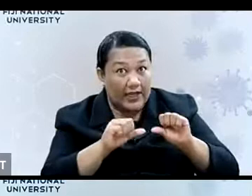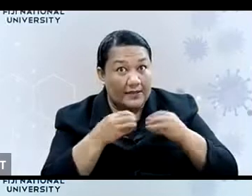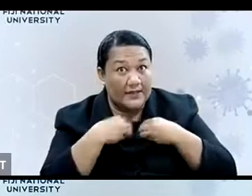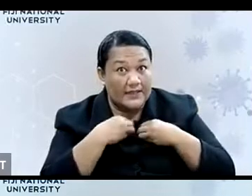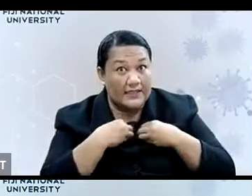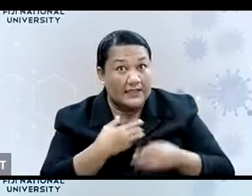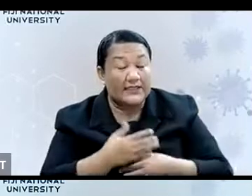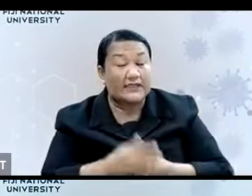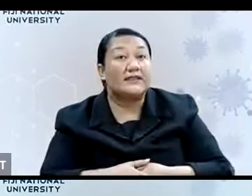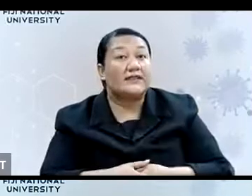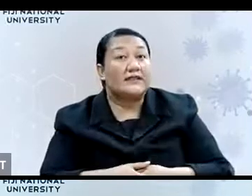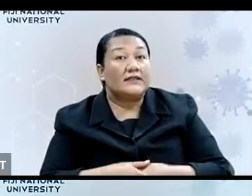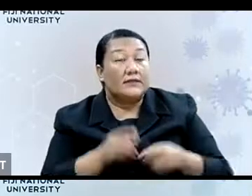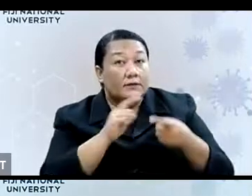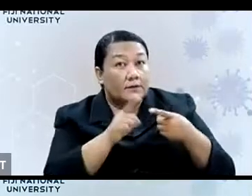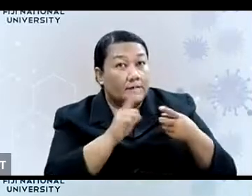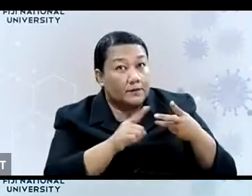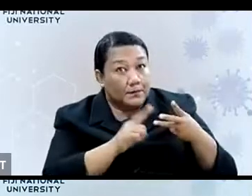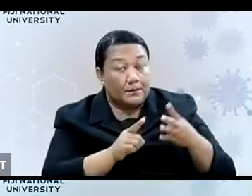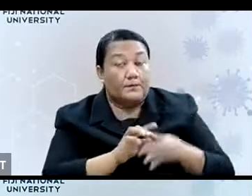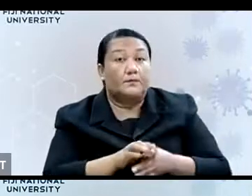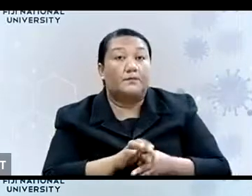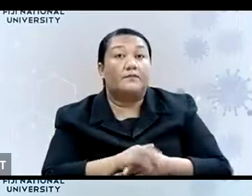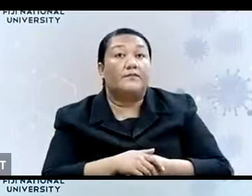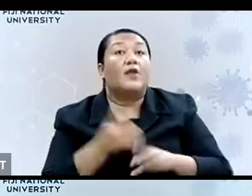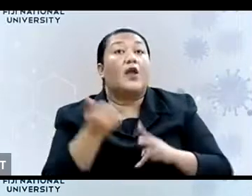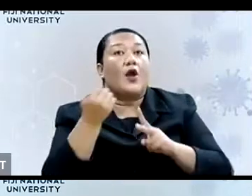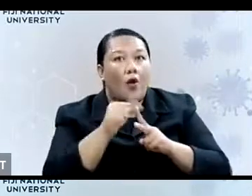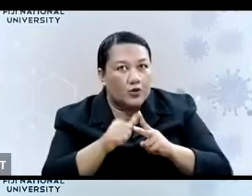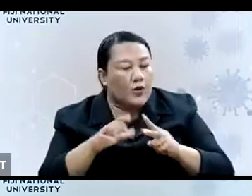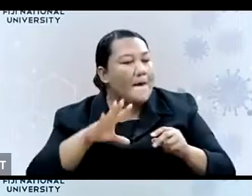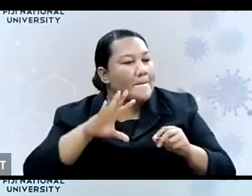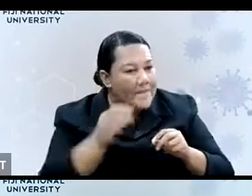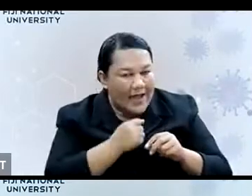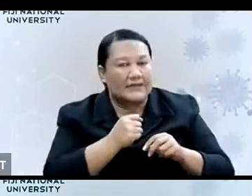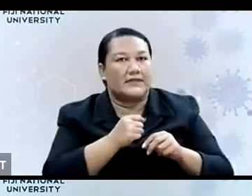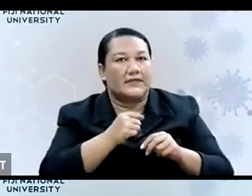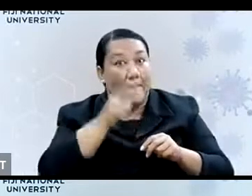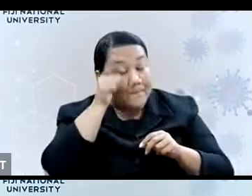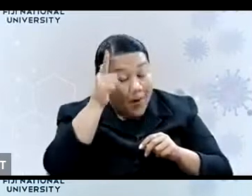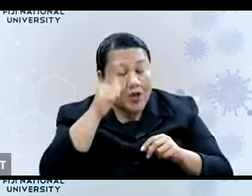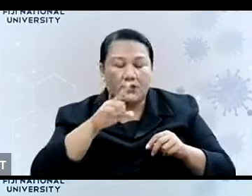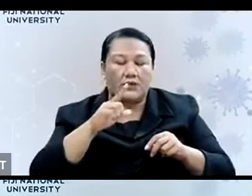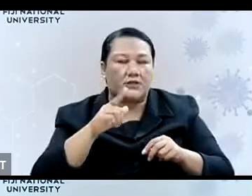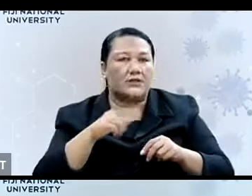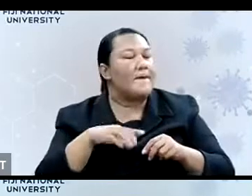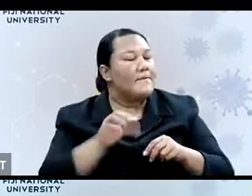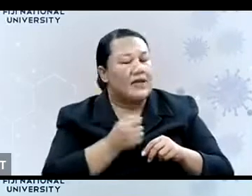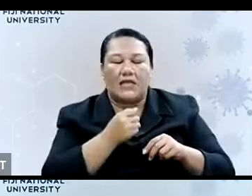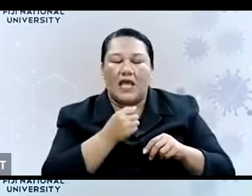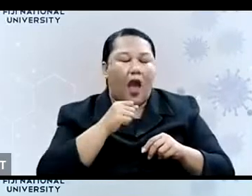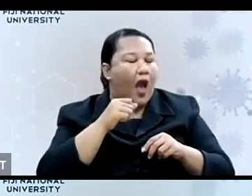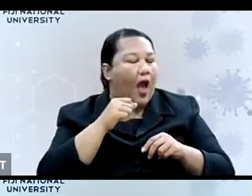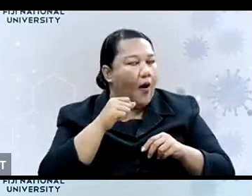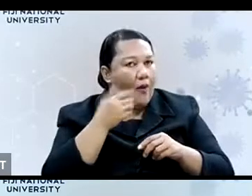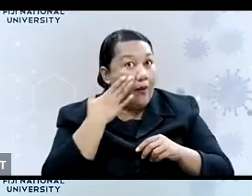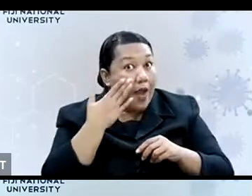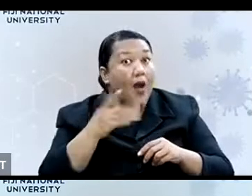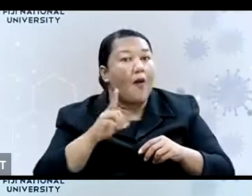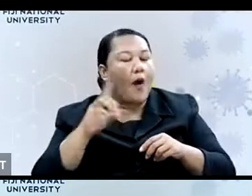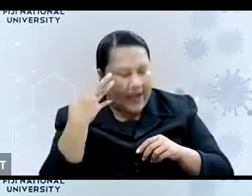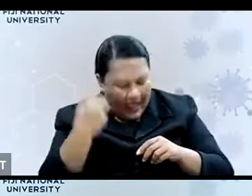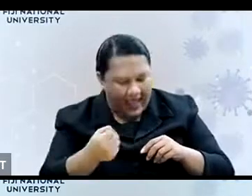but they also must be aware that there is a constitutional law, a national law